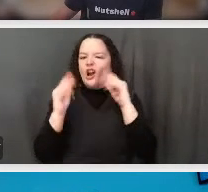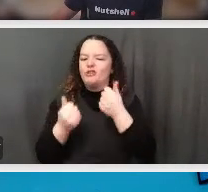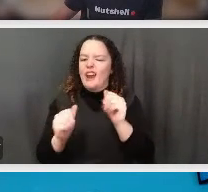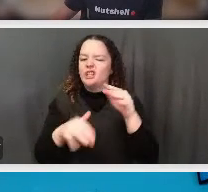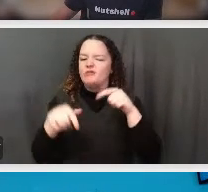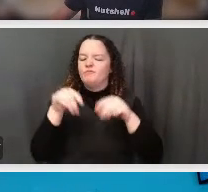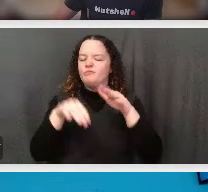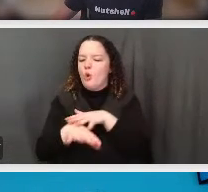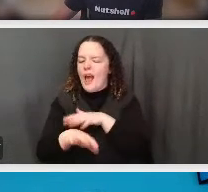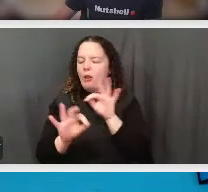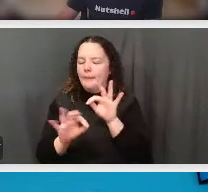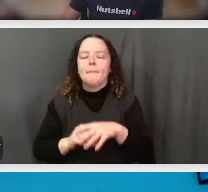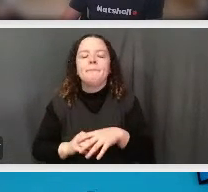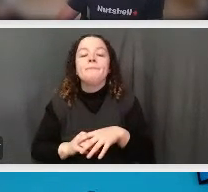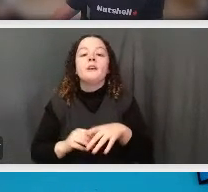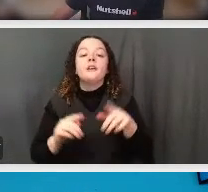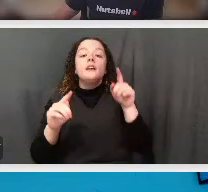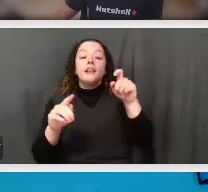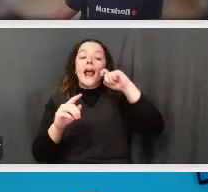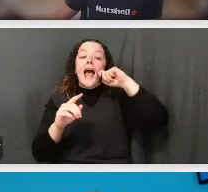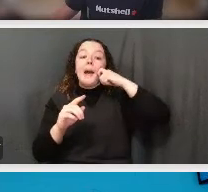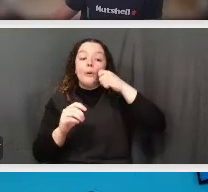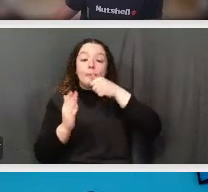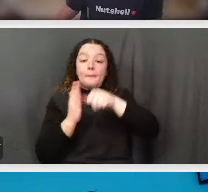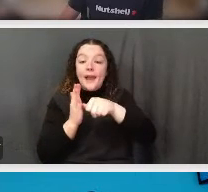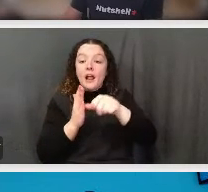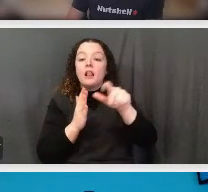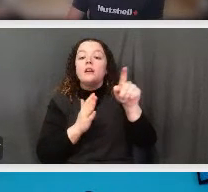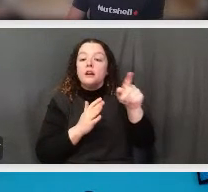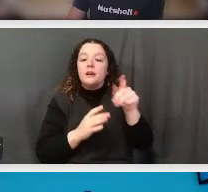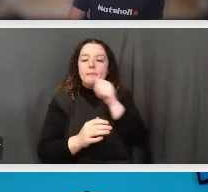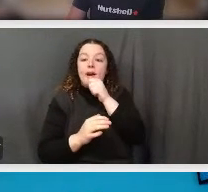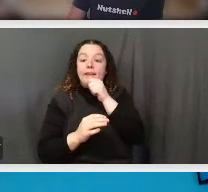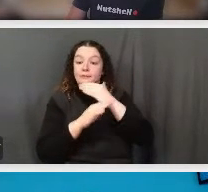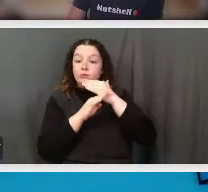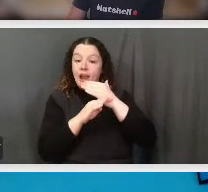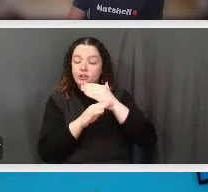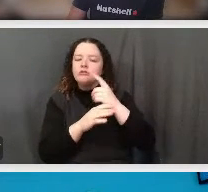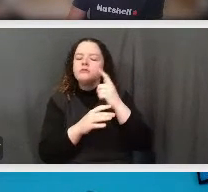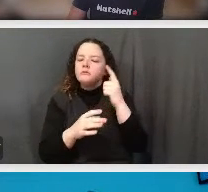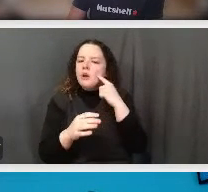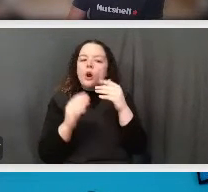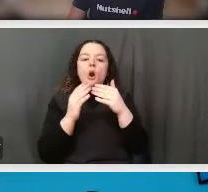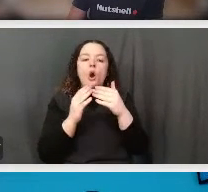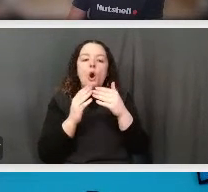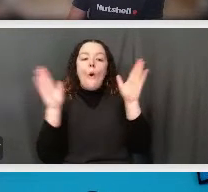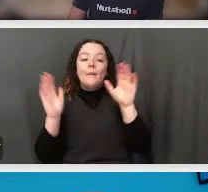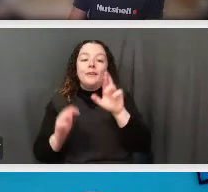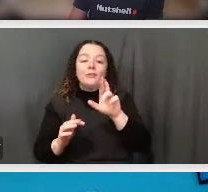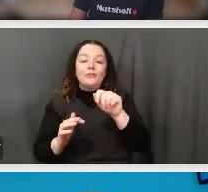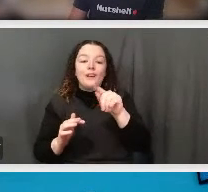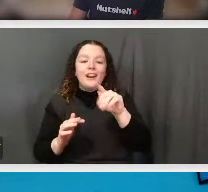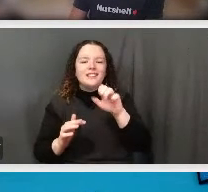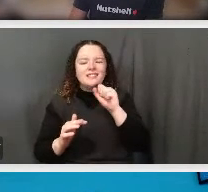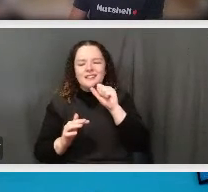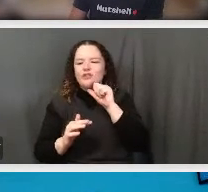age of Apple Mail privacy protection and data privacy, open rates are no longer as reliable of a metric